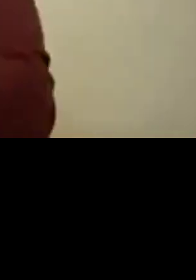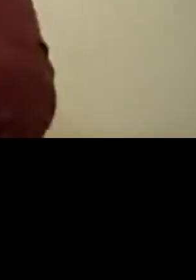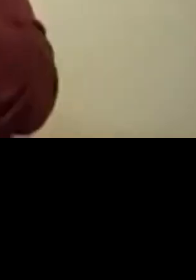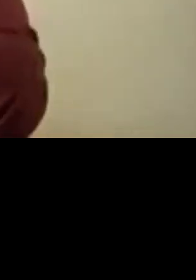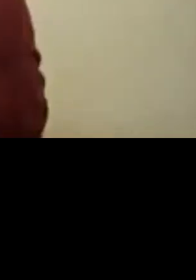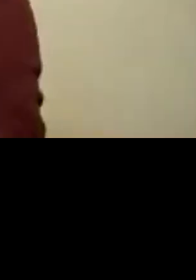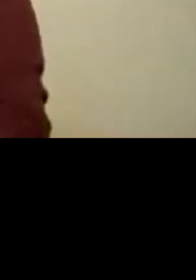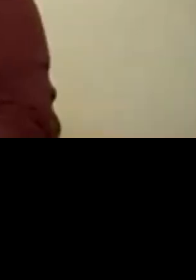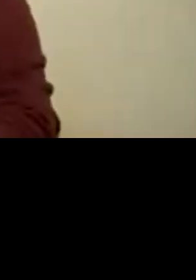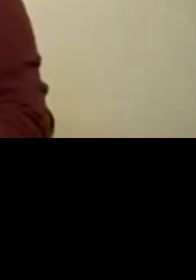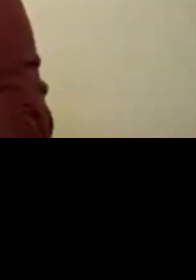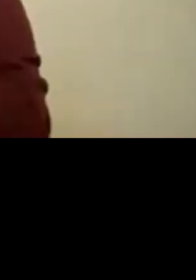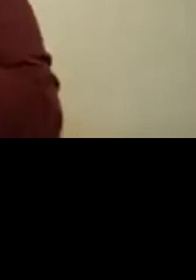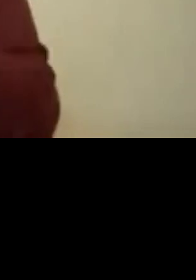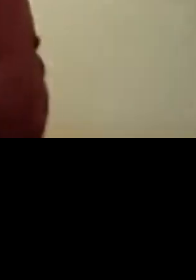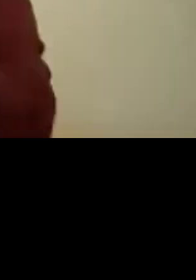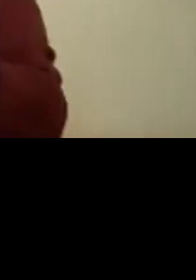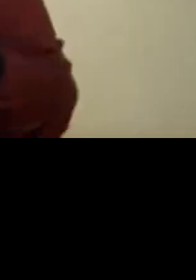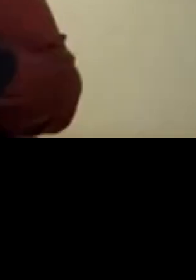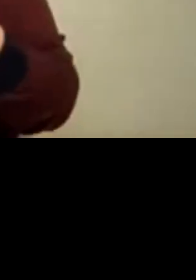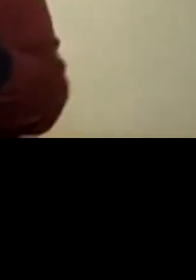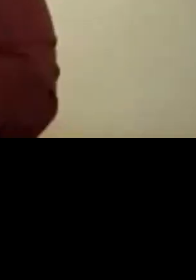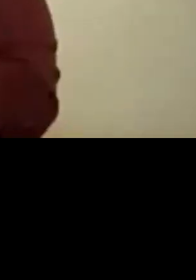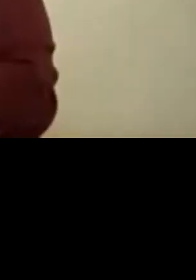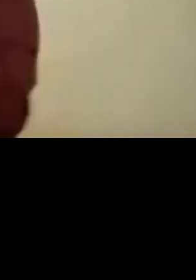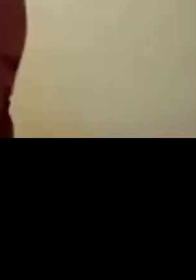It can live beyond the treatment essentially.